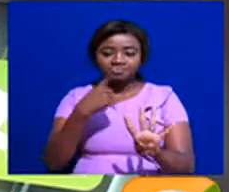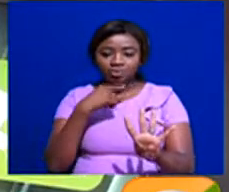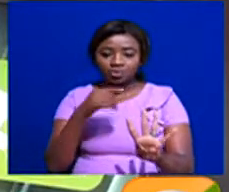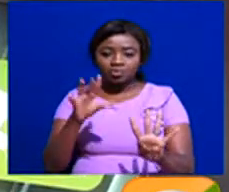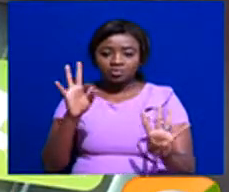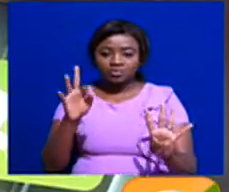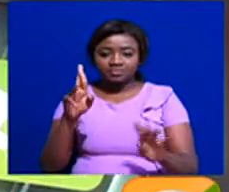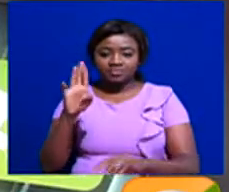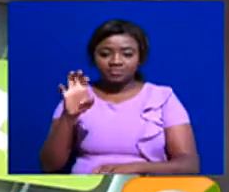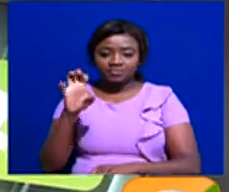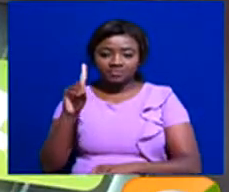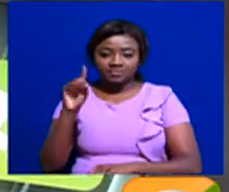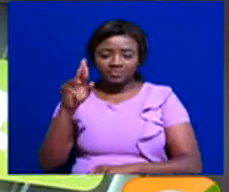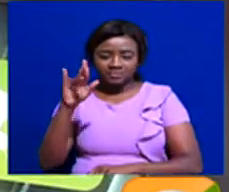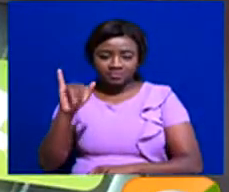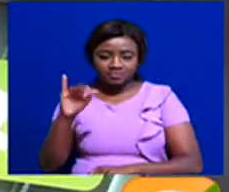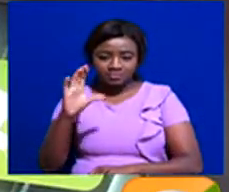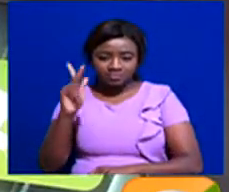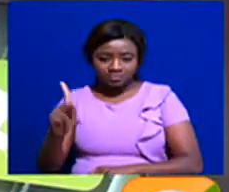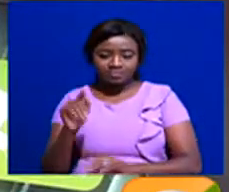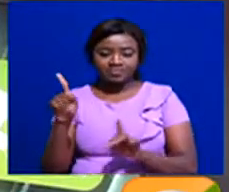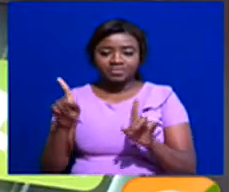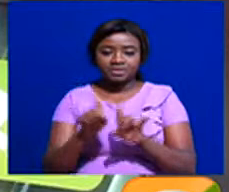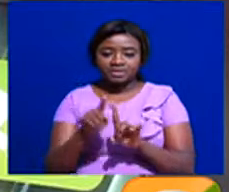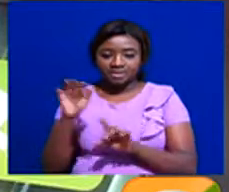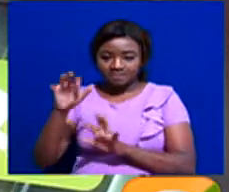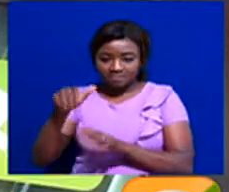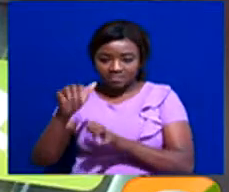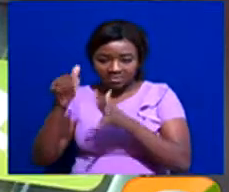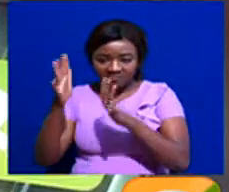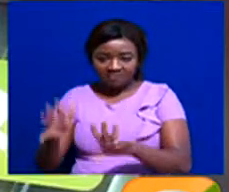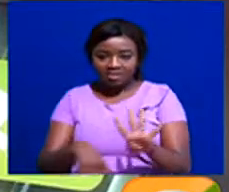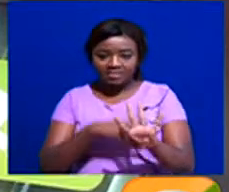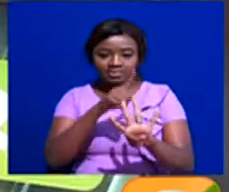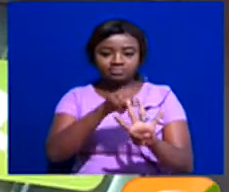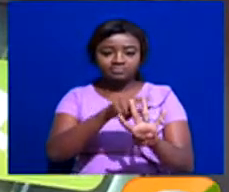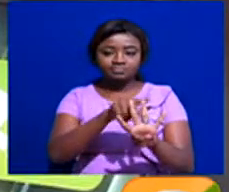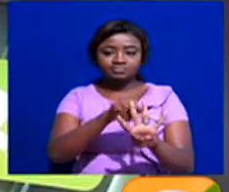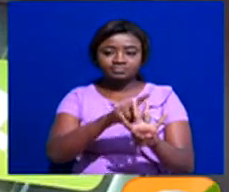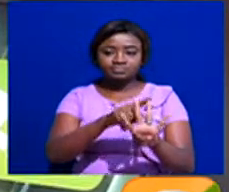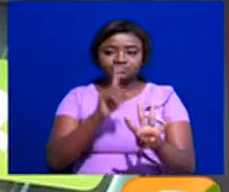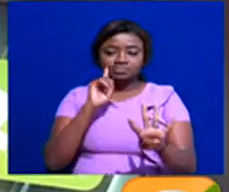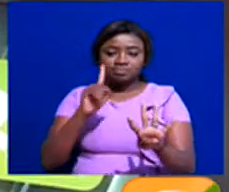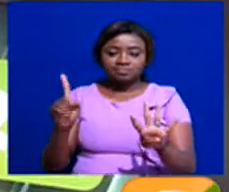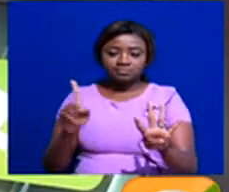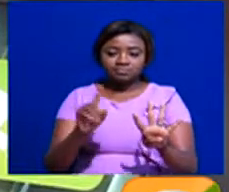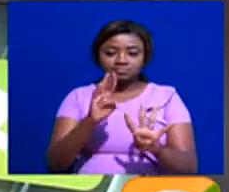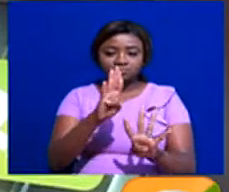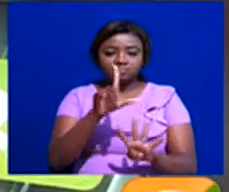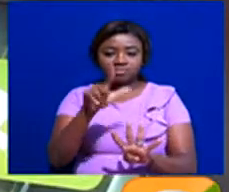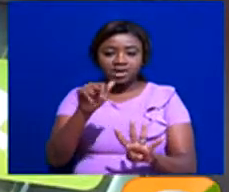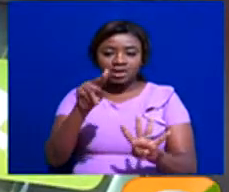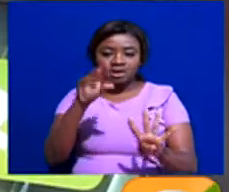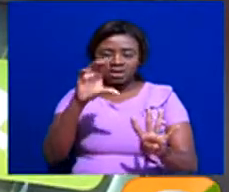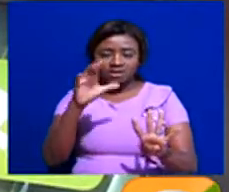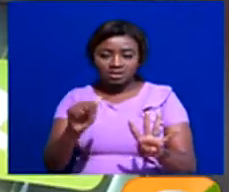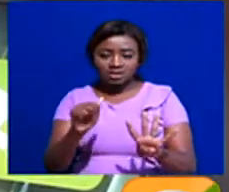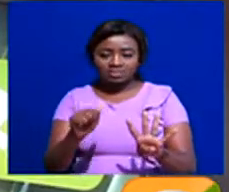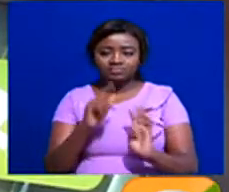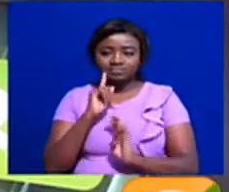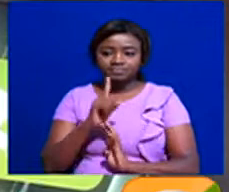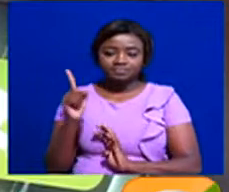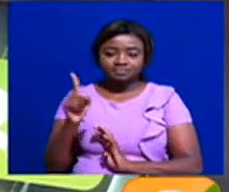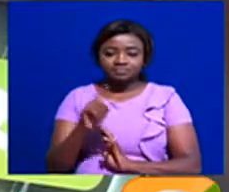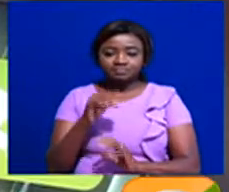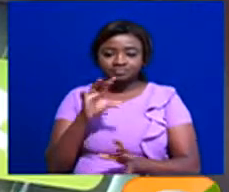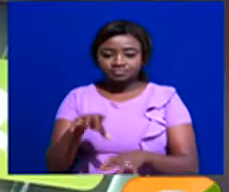who's a farmer himself. Thank you so much for making time. Dr. Adriana Blanco is there, Head of Secretariat WHO FCTC, which stands for Framework